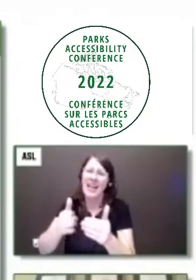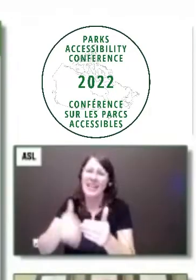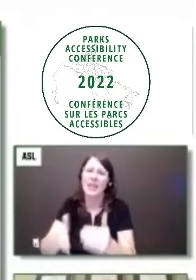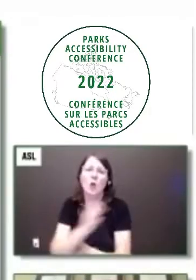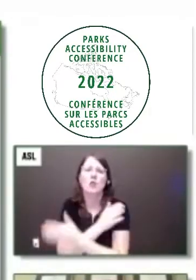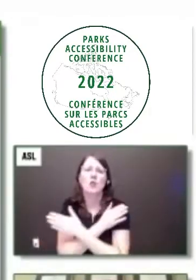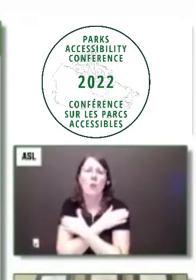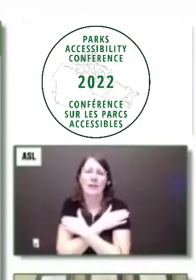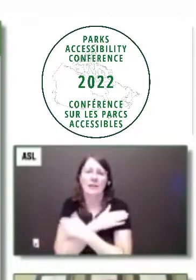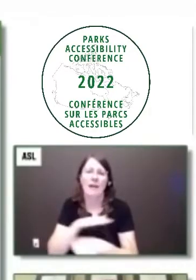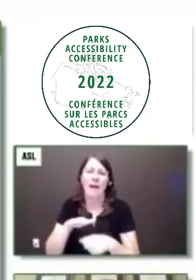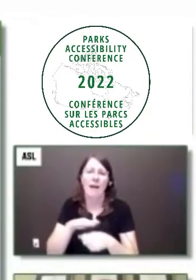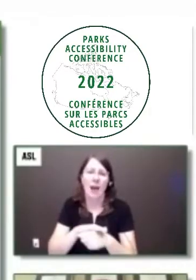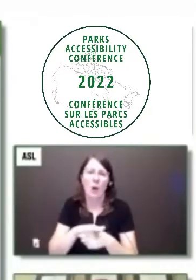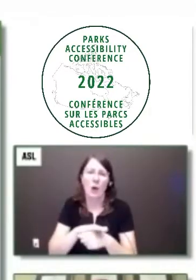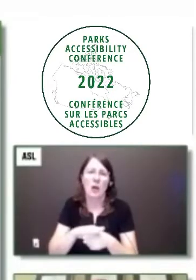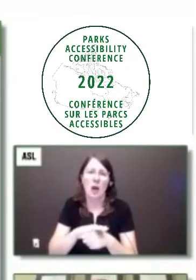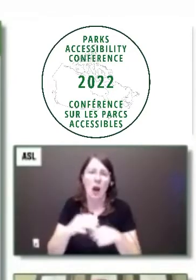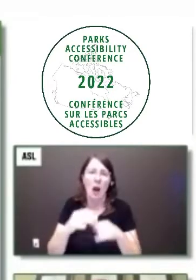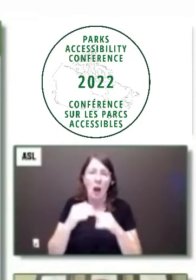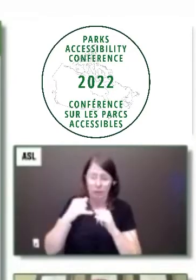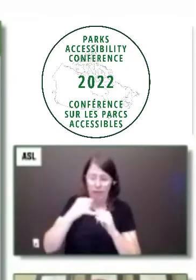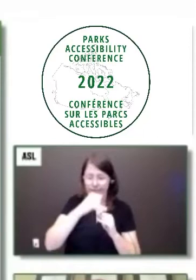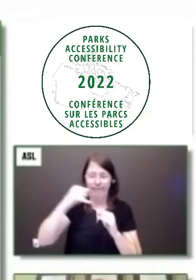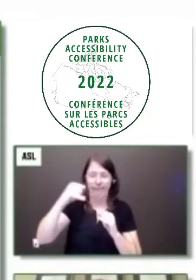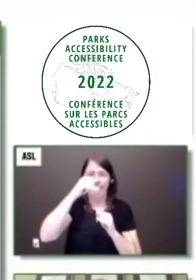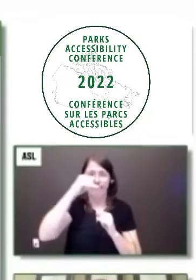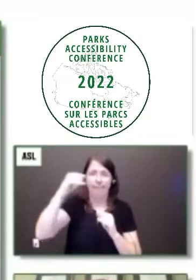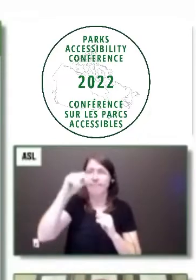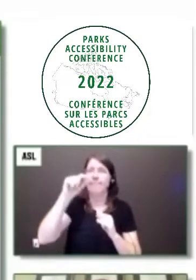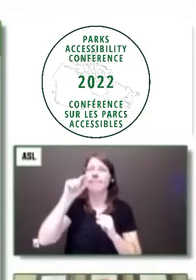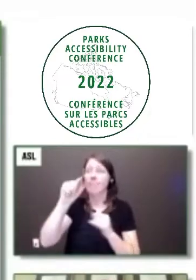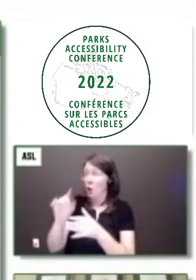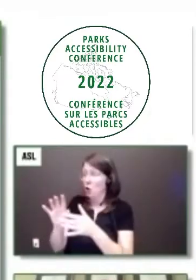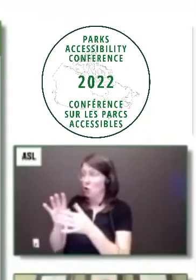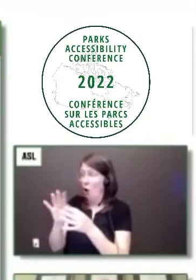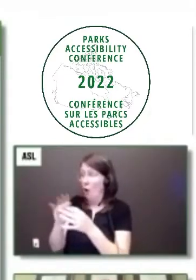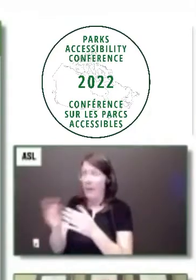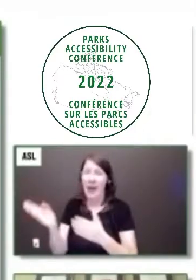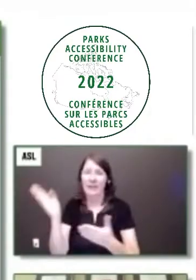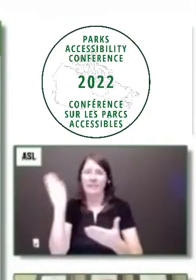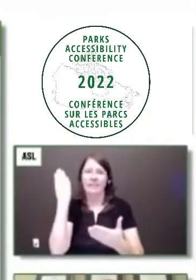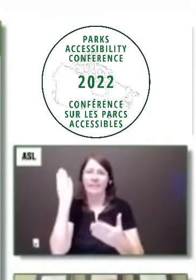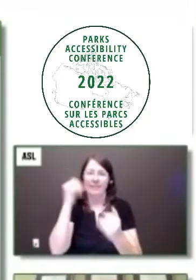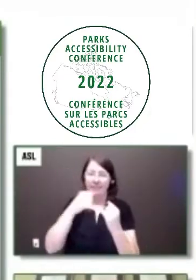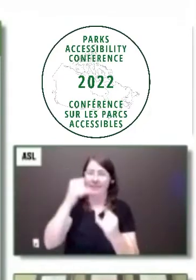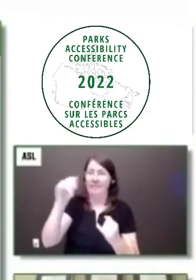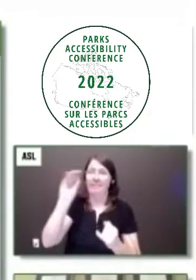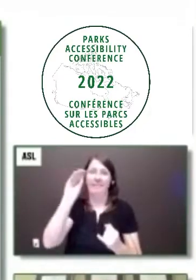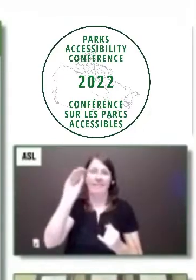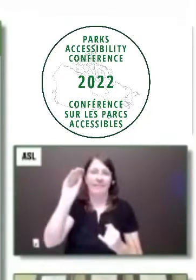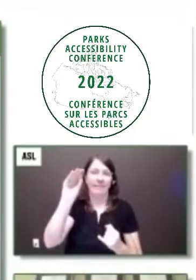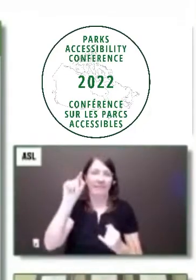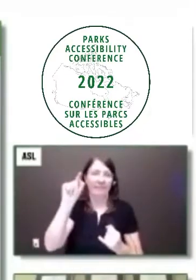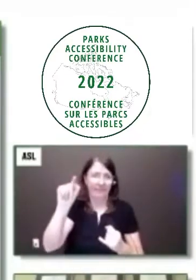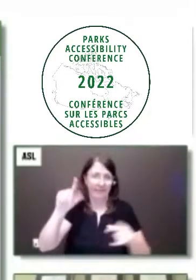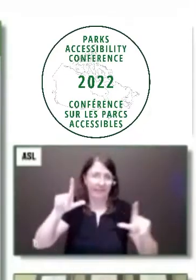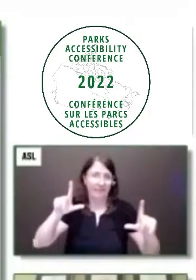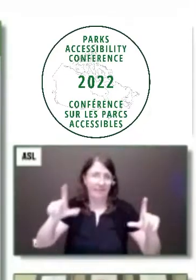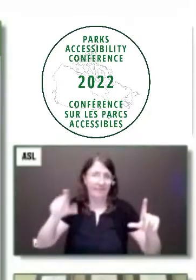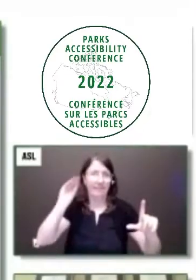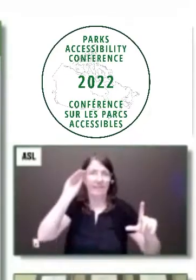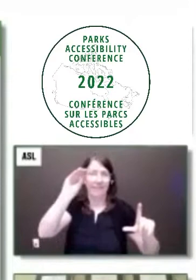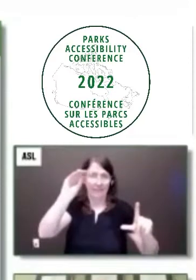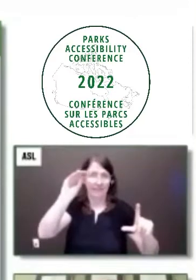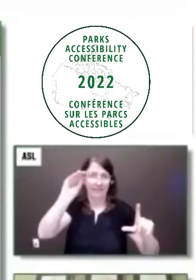of relationships and inform national standards in a different way than just, yes, benches should be